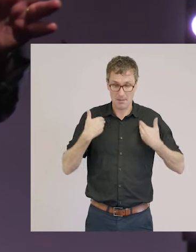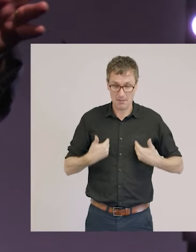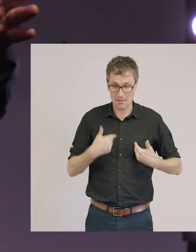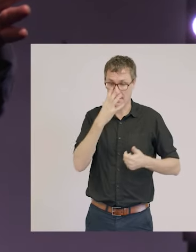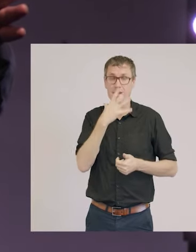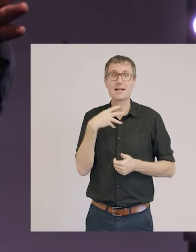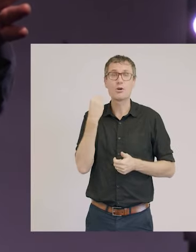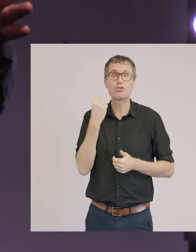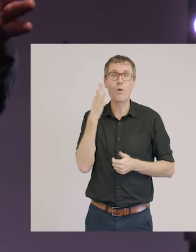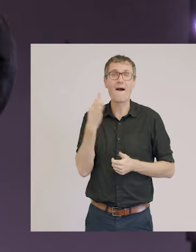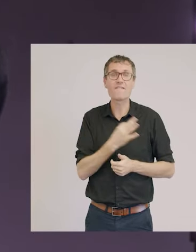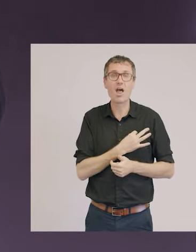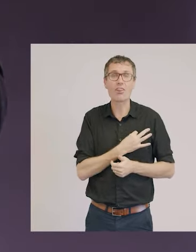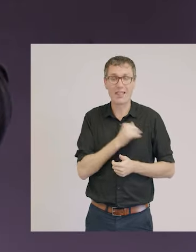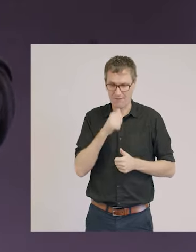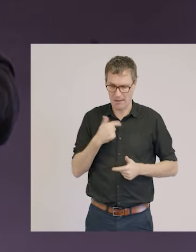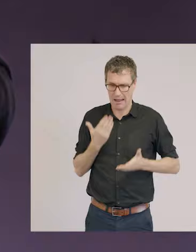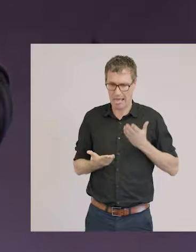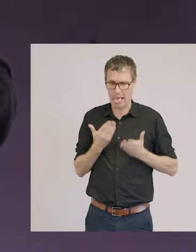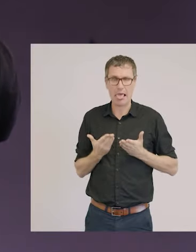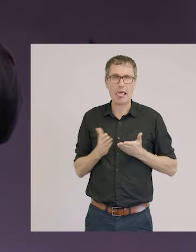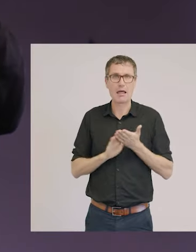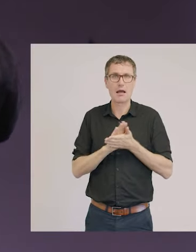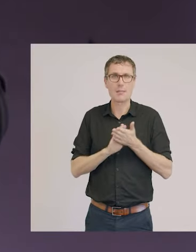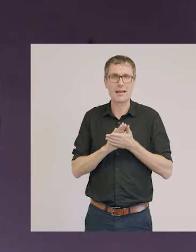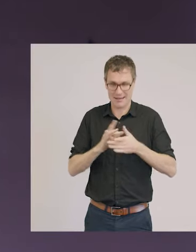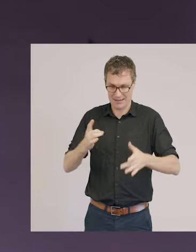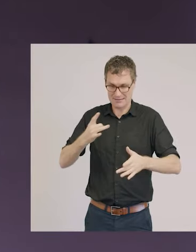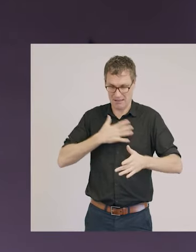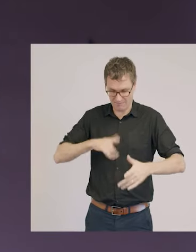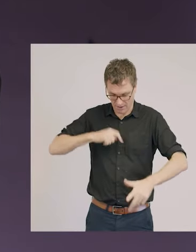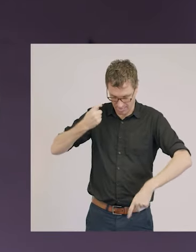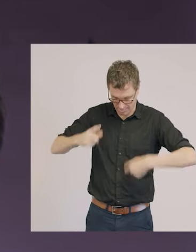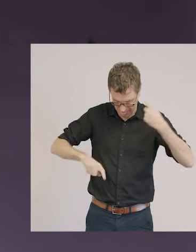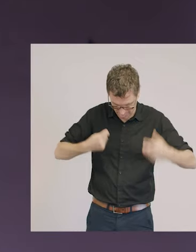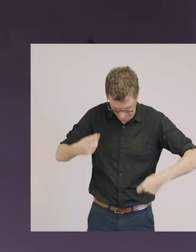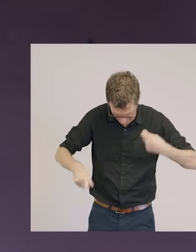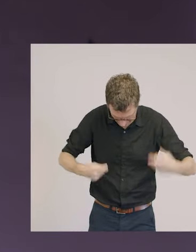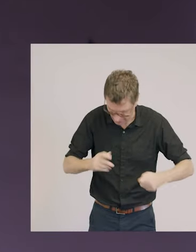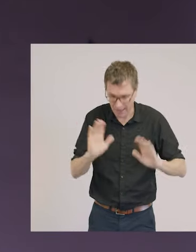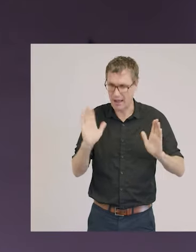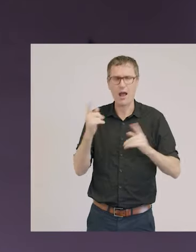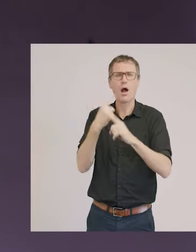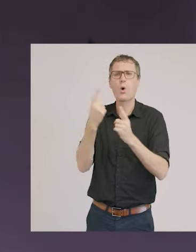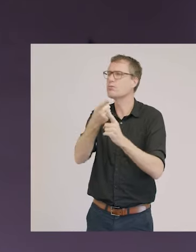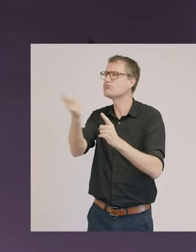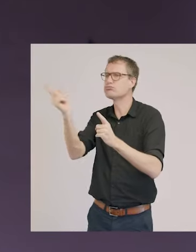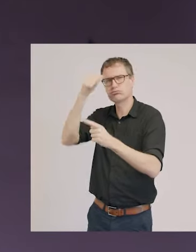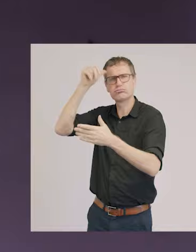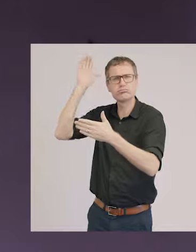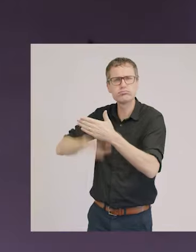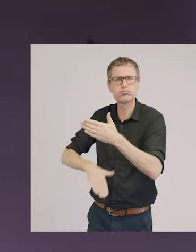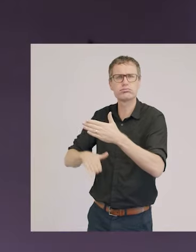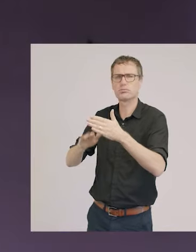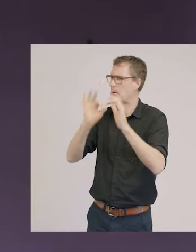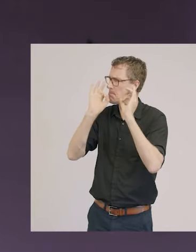I would be taking it to somebody that knows what they're doing. And it's the same with our spiritual faith. If you're having doubts, don't try to disassemble it by yourself. Get